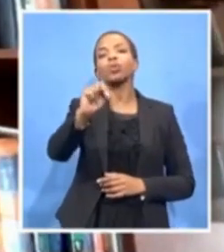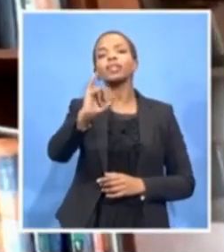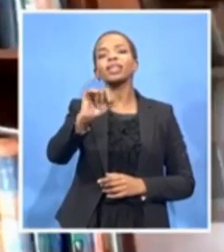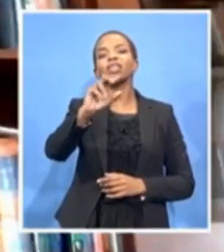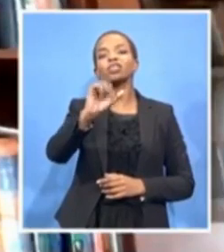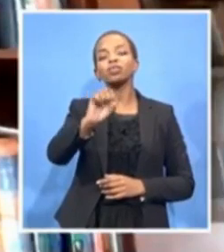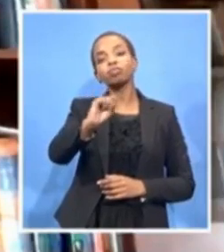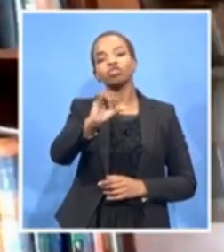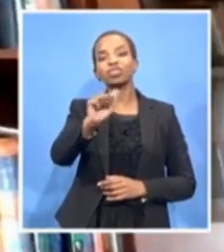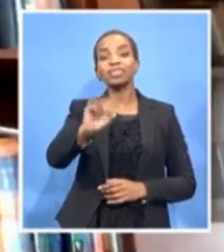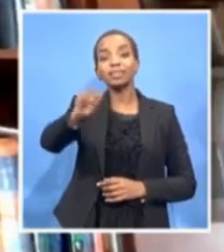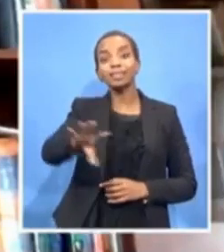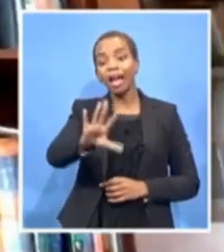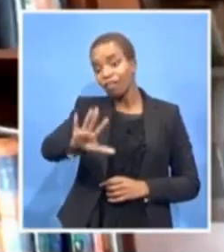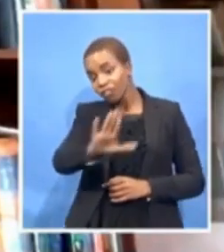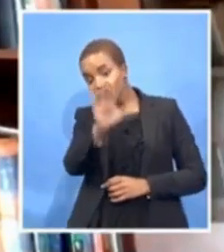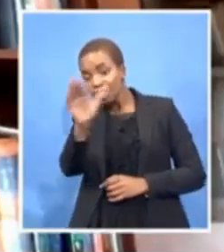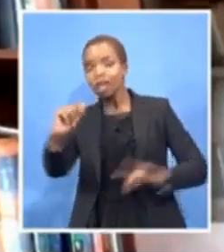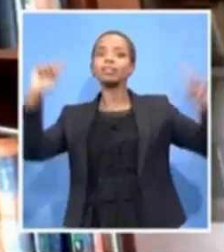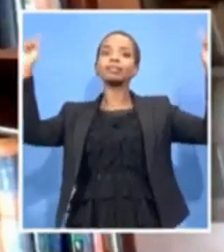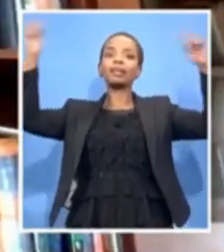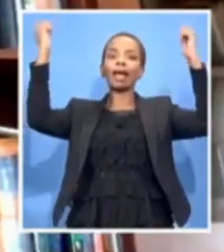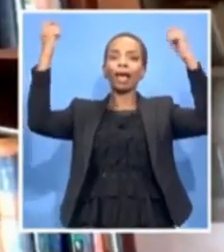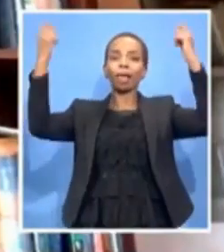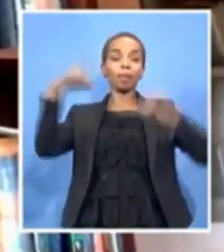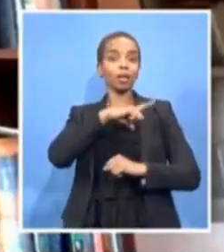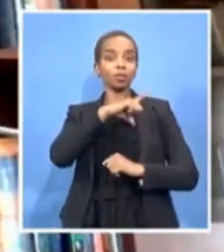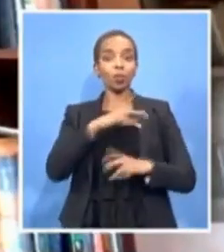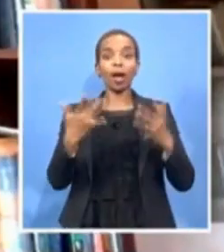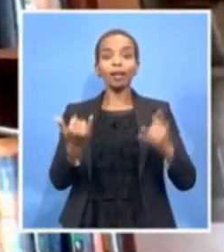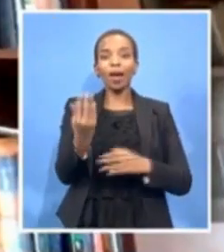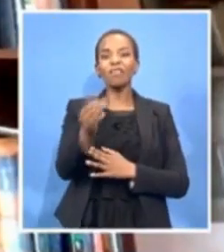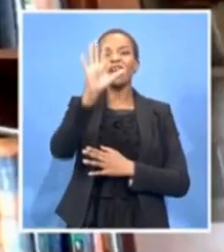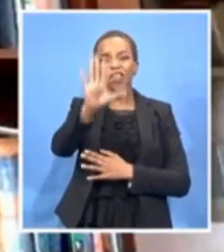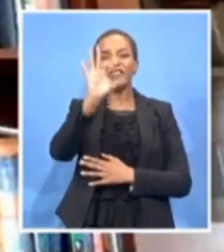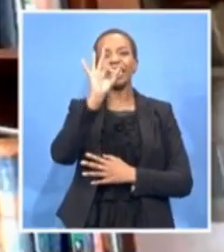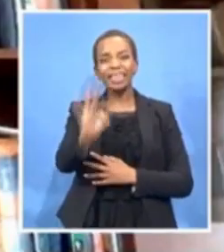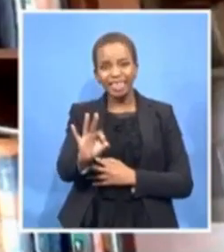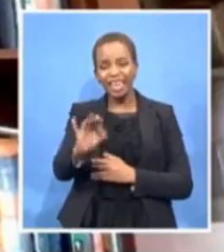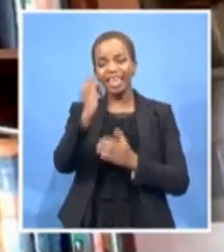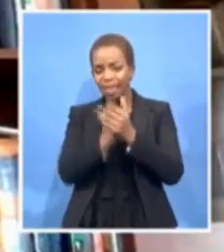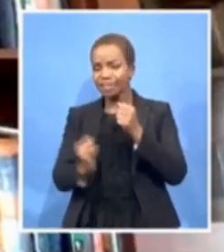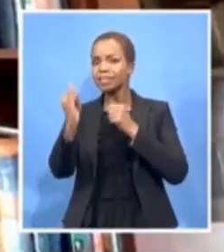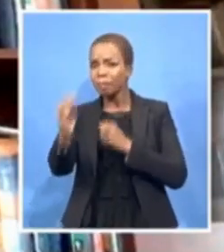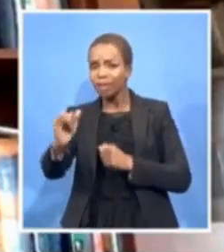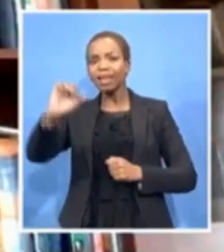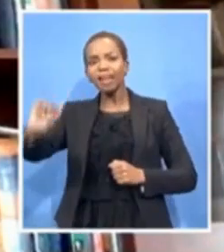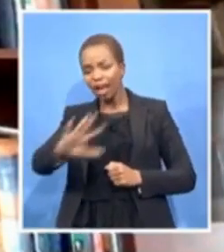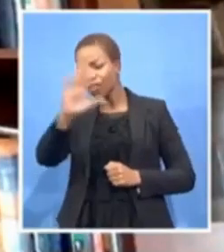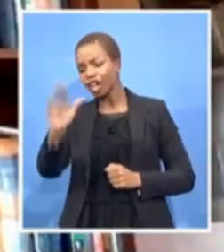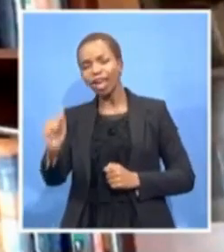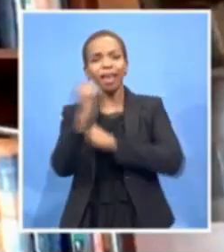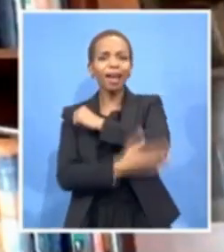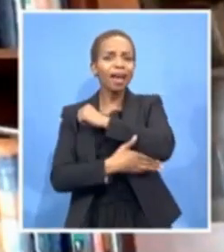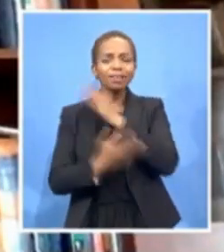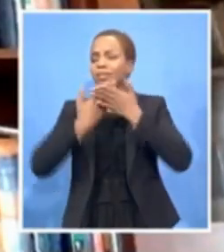there are now 53 independent African countries. No African country is under the